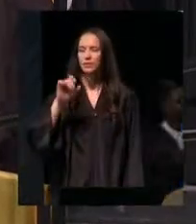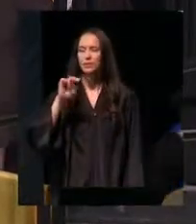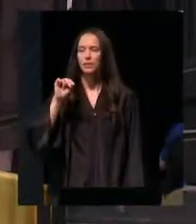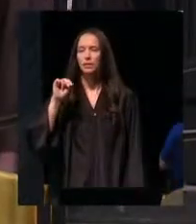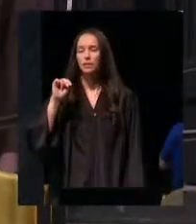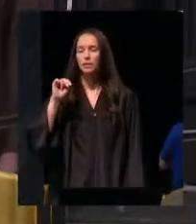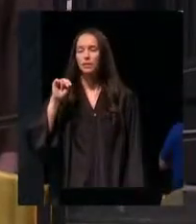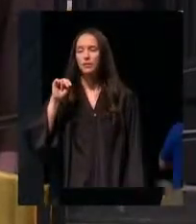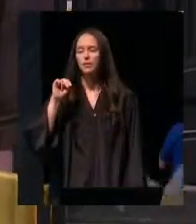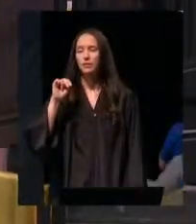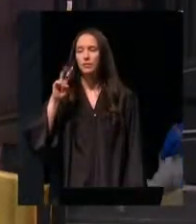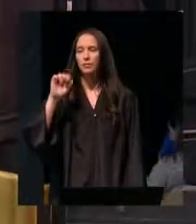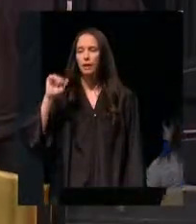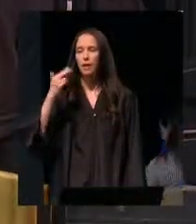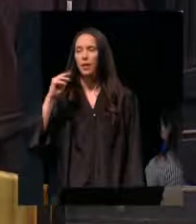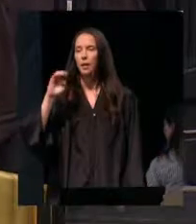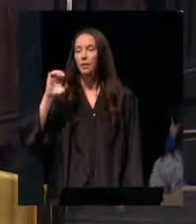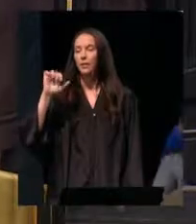Zamava McGill.